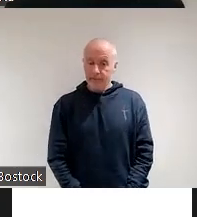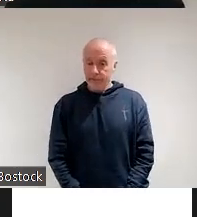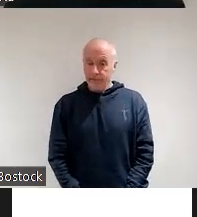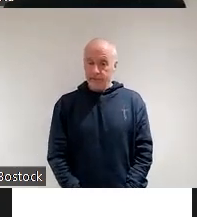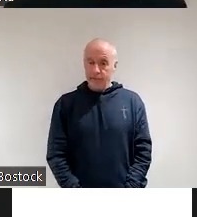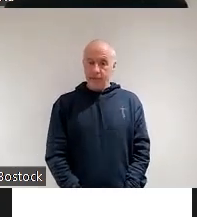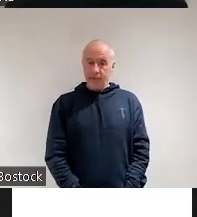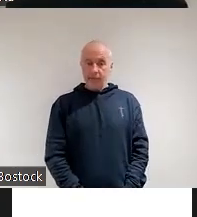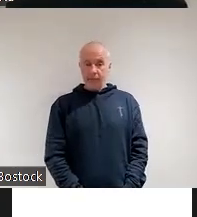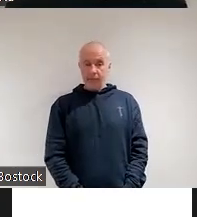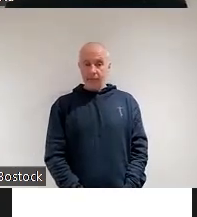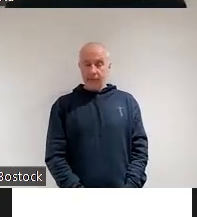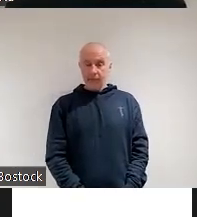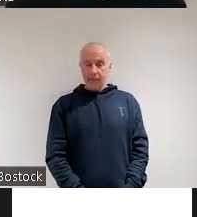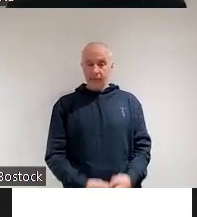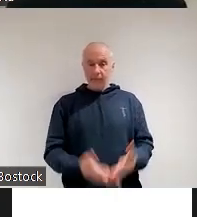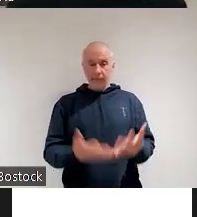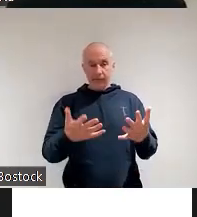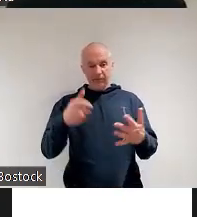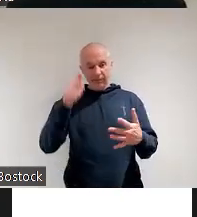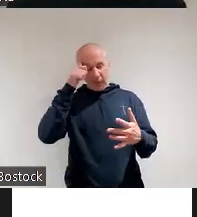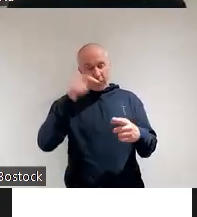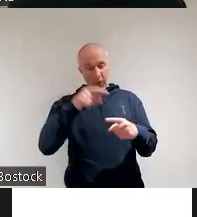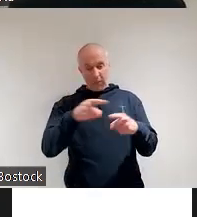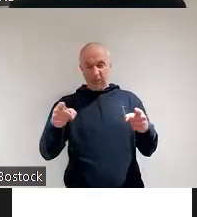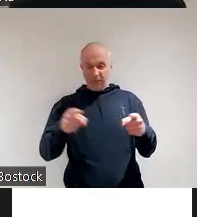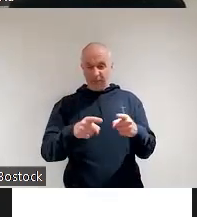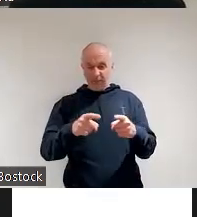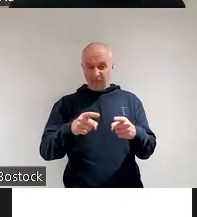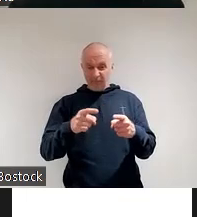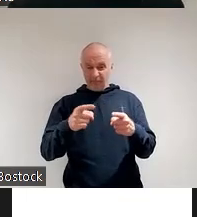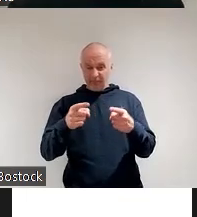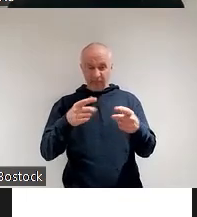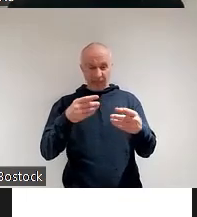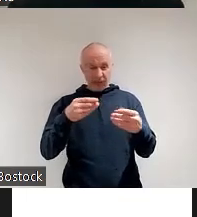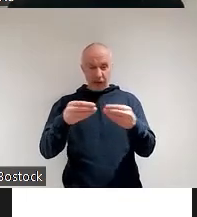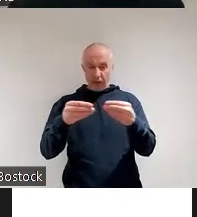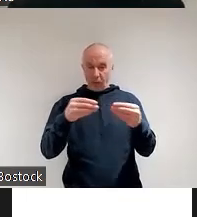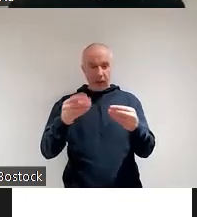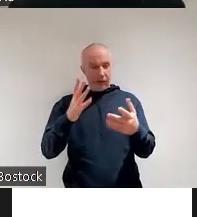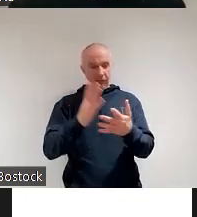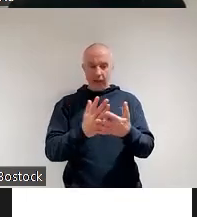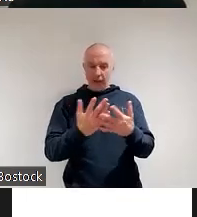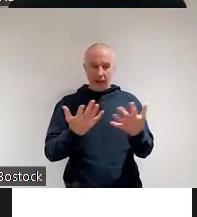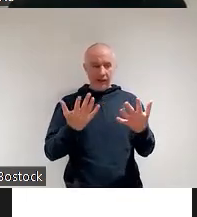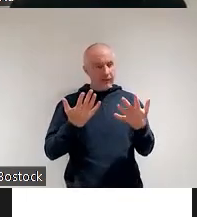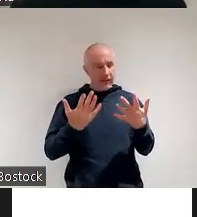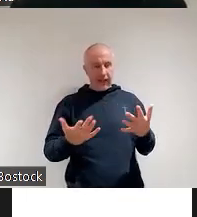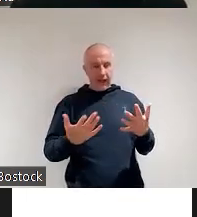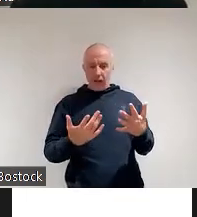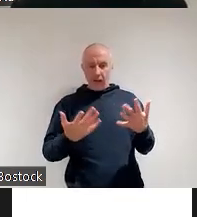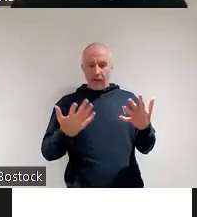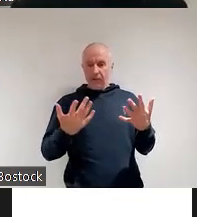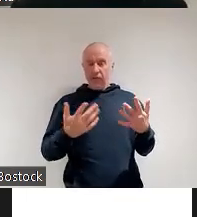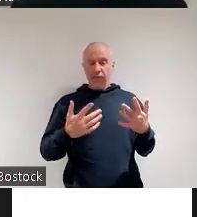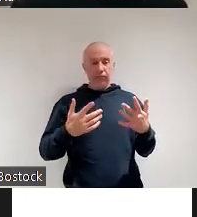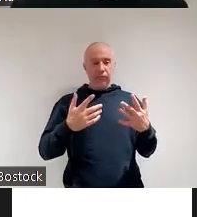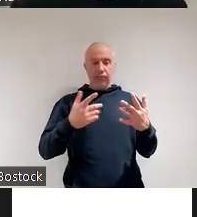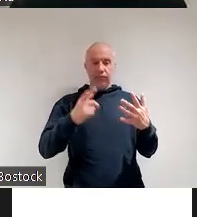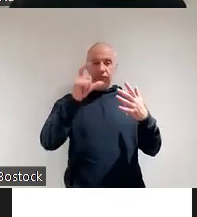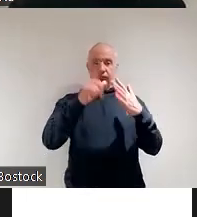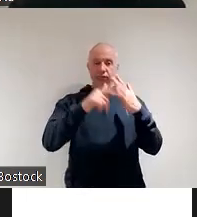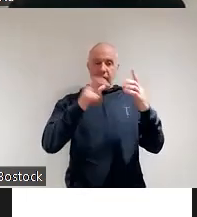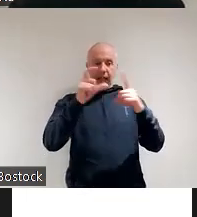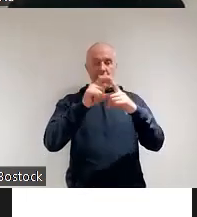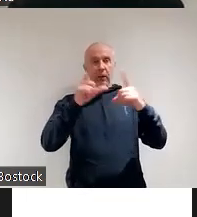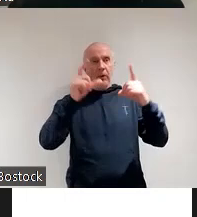As you know, that software is something that you cannot live without in everywhere, no matter it's a cloud or whether it's in the